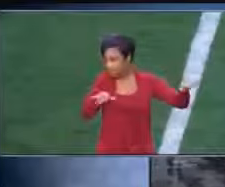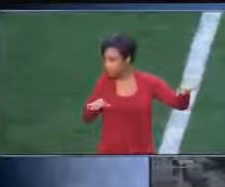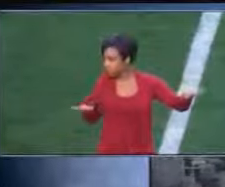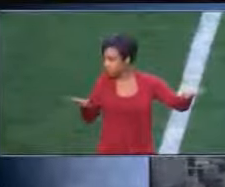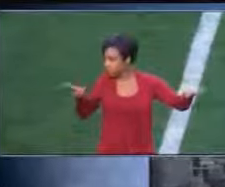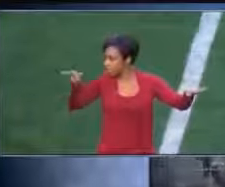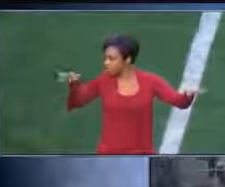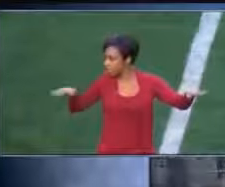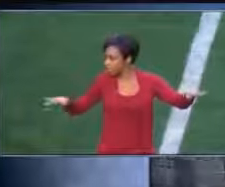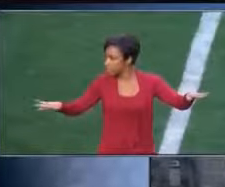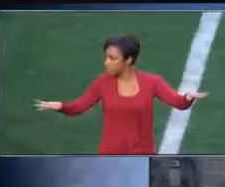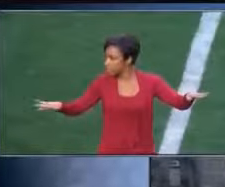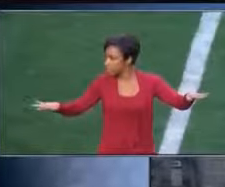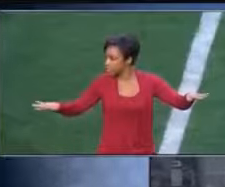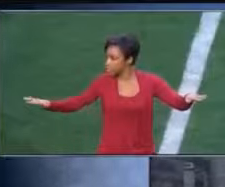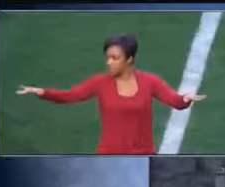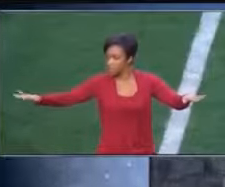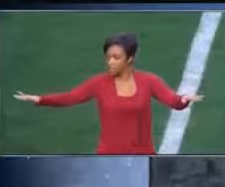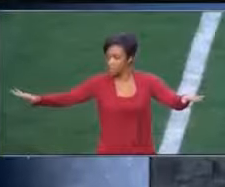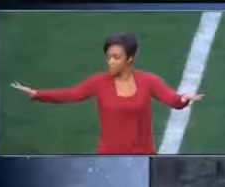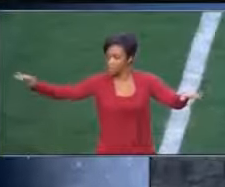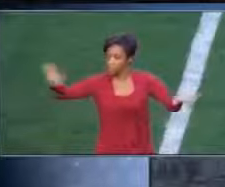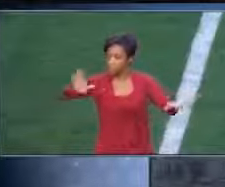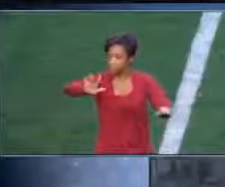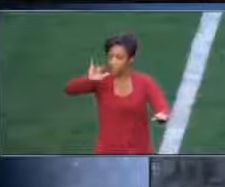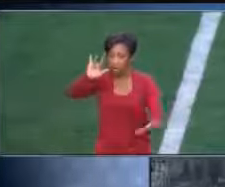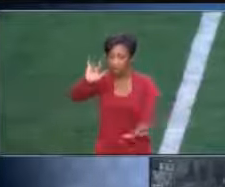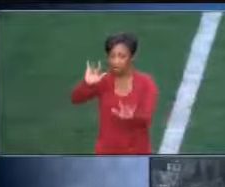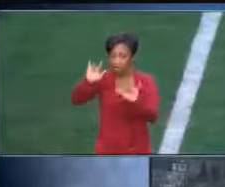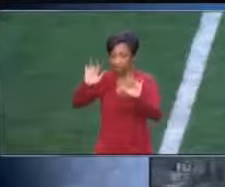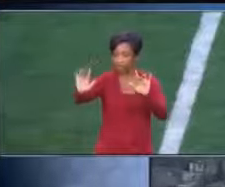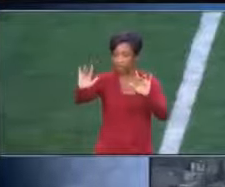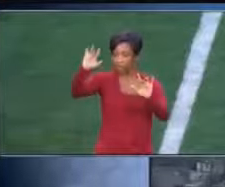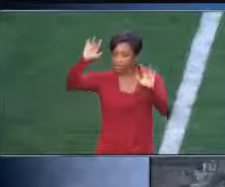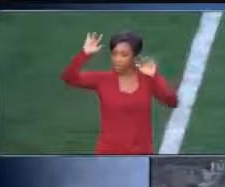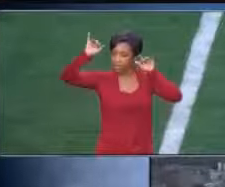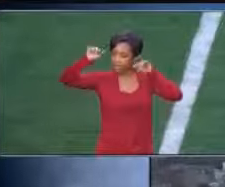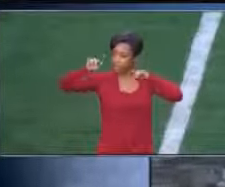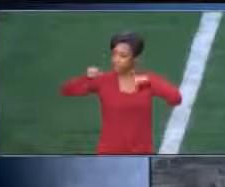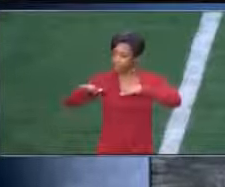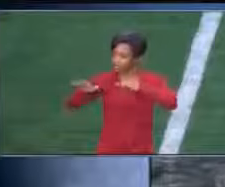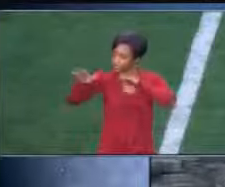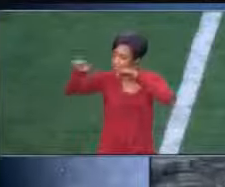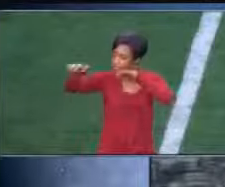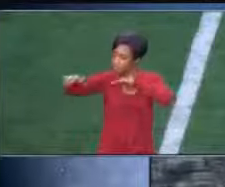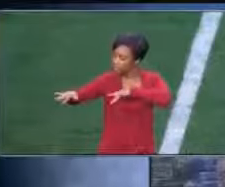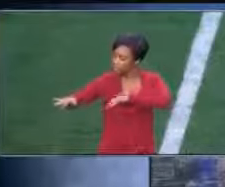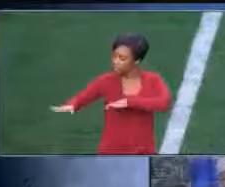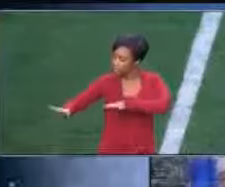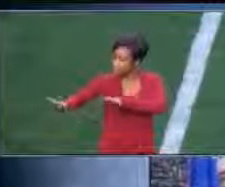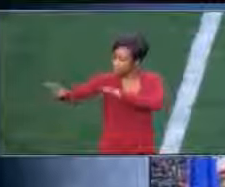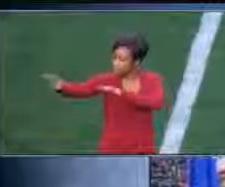shining sea, to